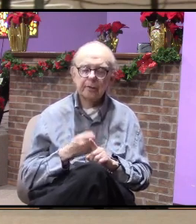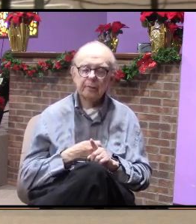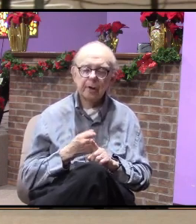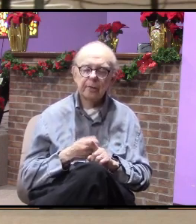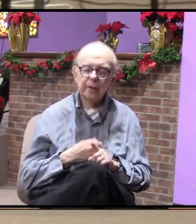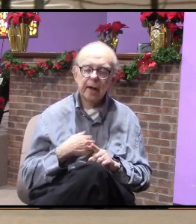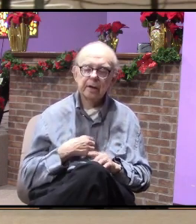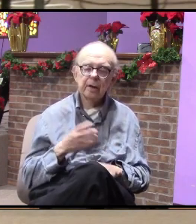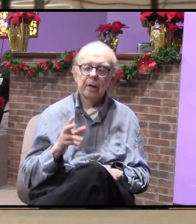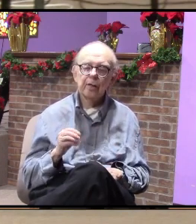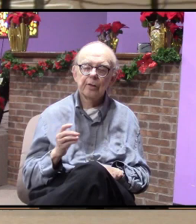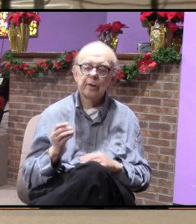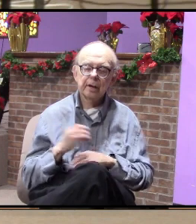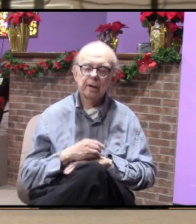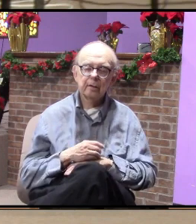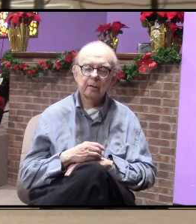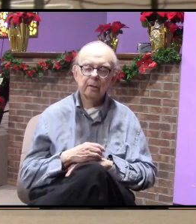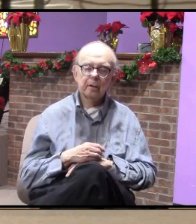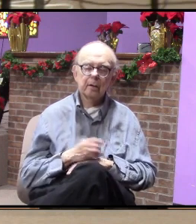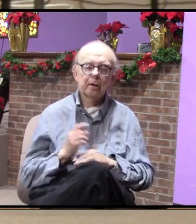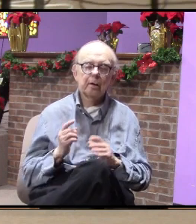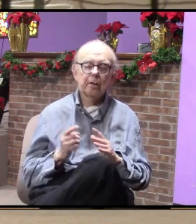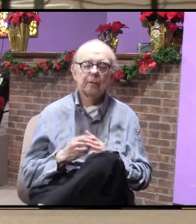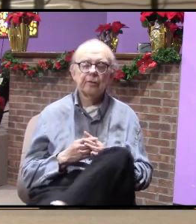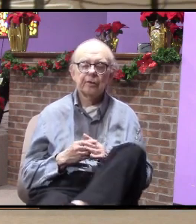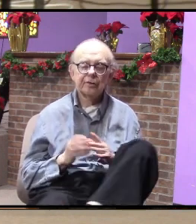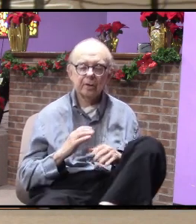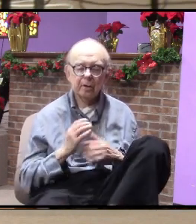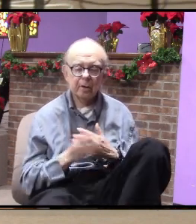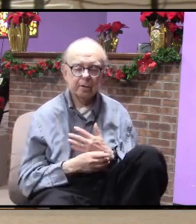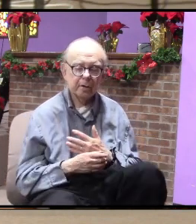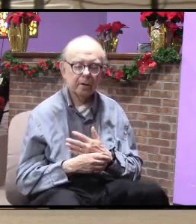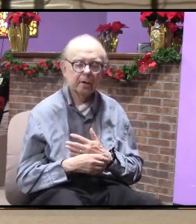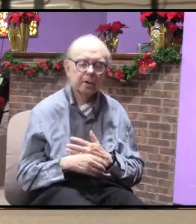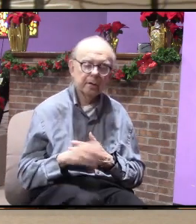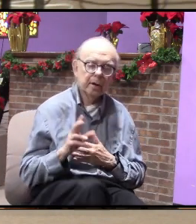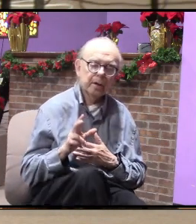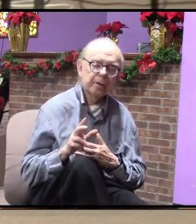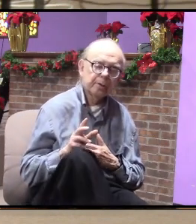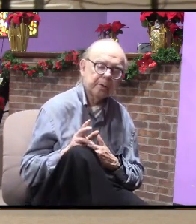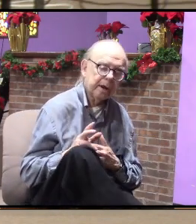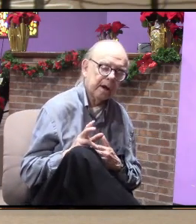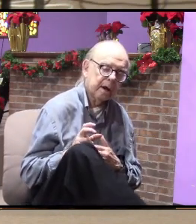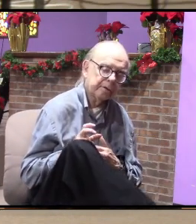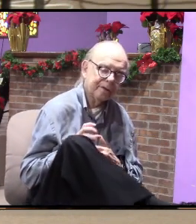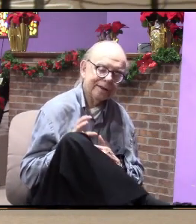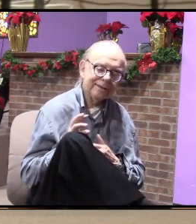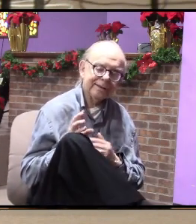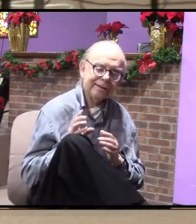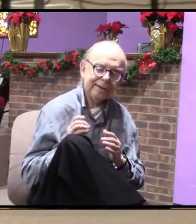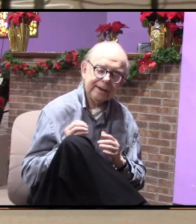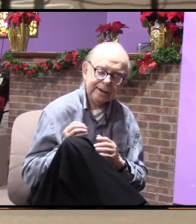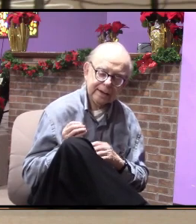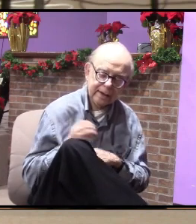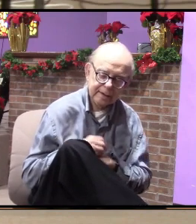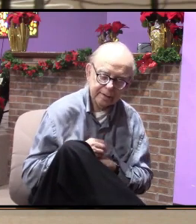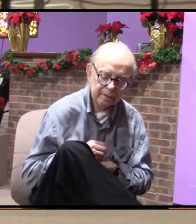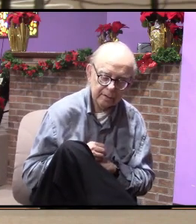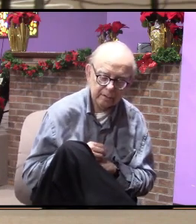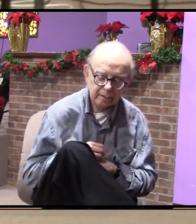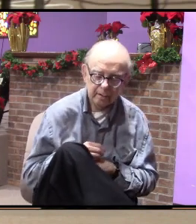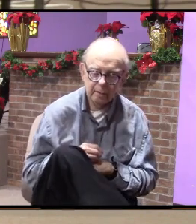days. The original calendar was 360 days. They